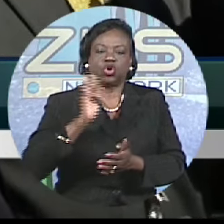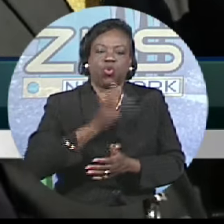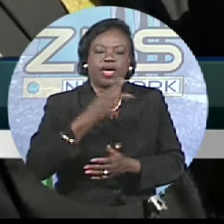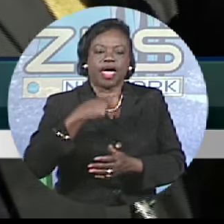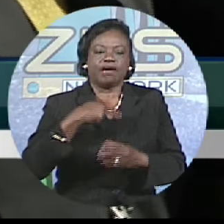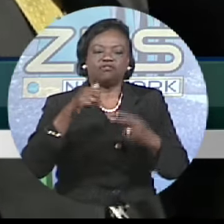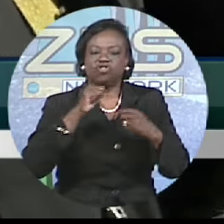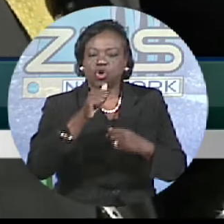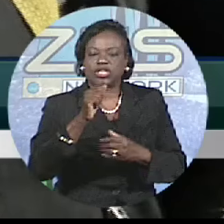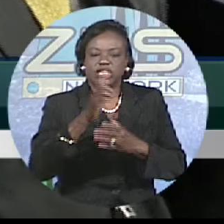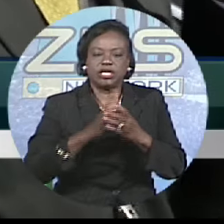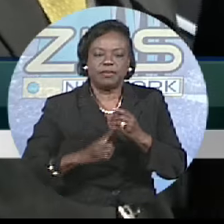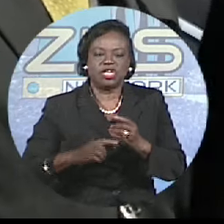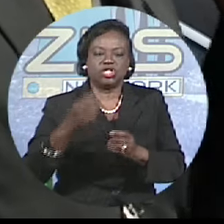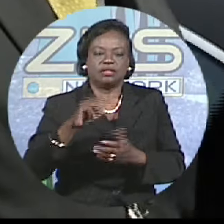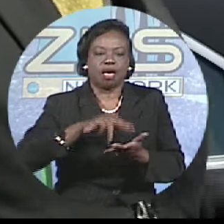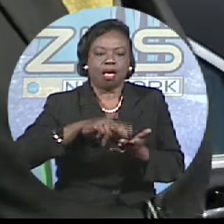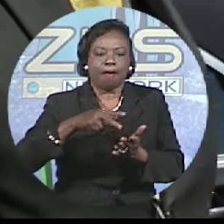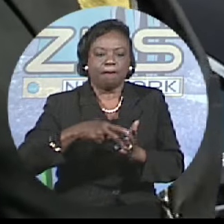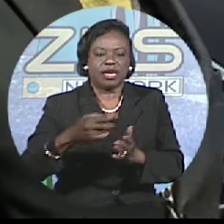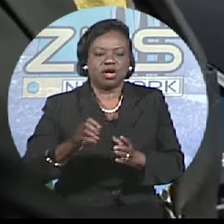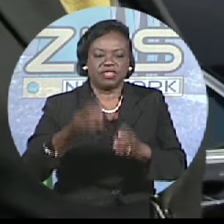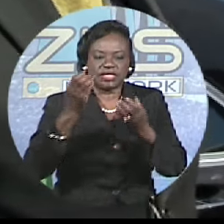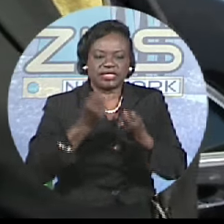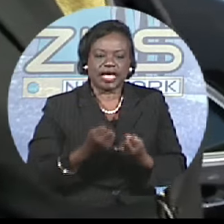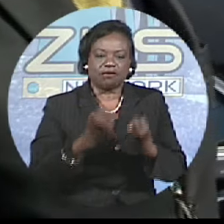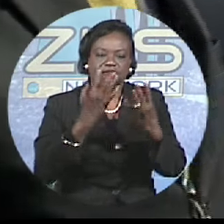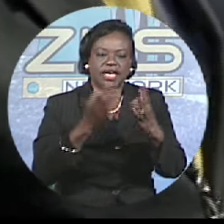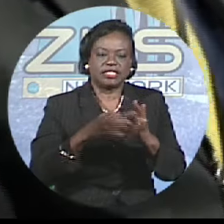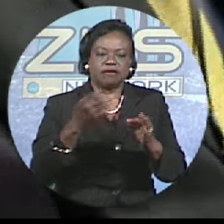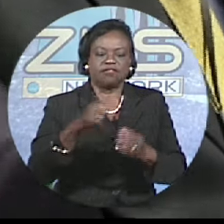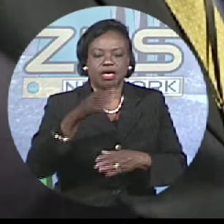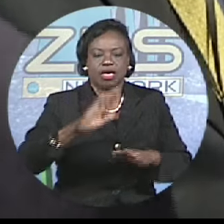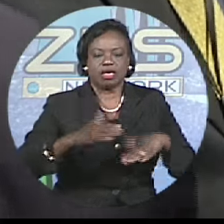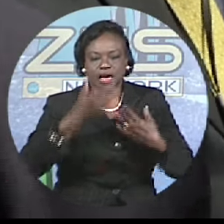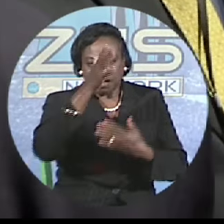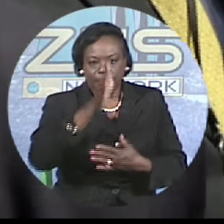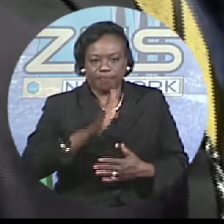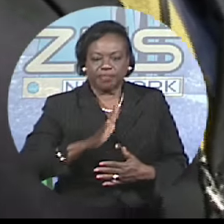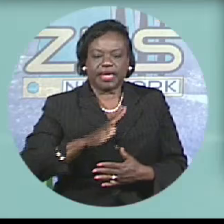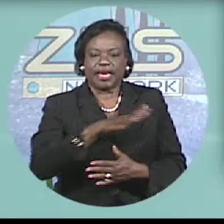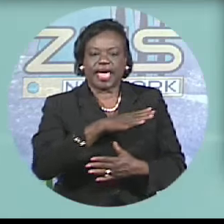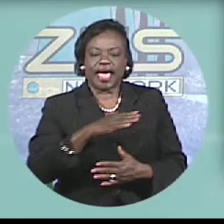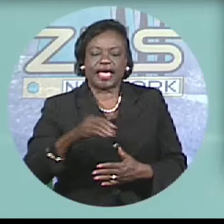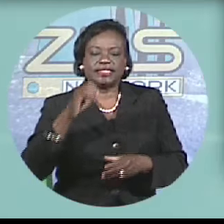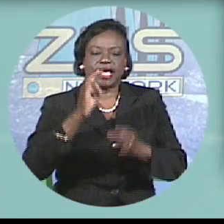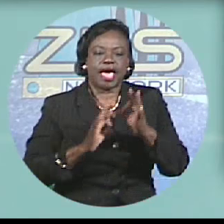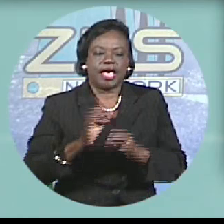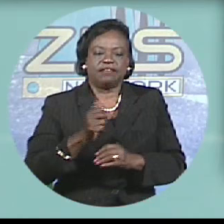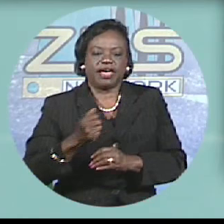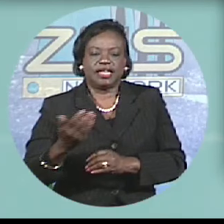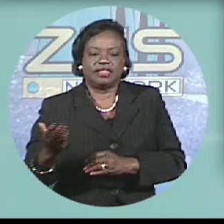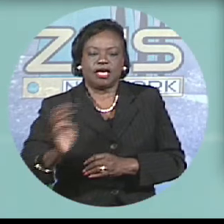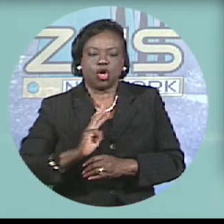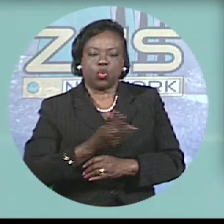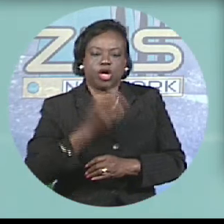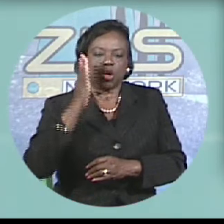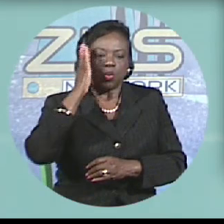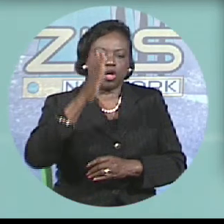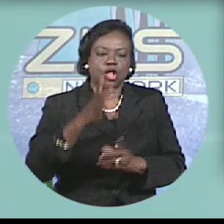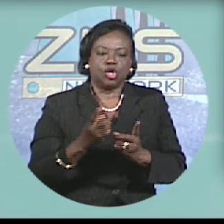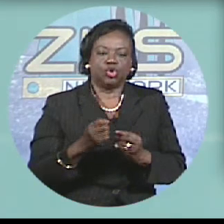meaning of the sacrifice of the young men, and that, in fact, if anything, we want to even do